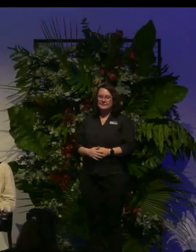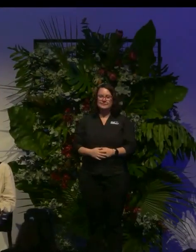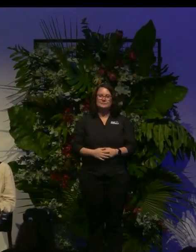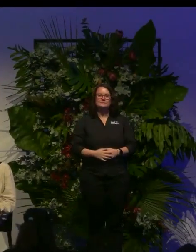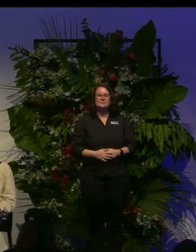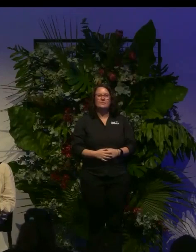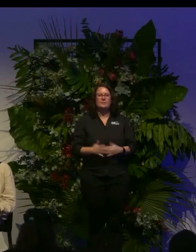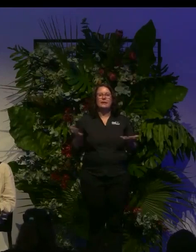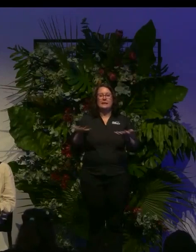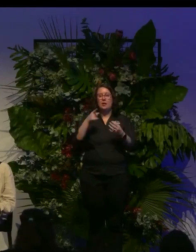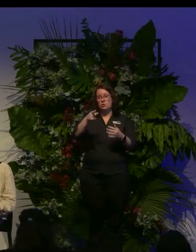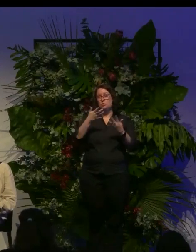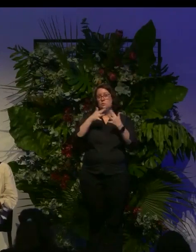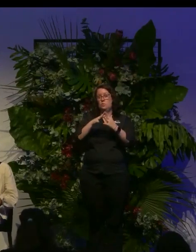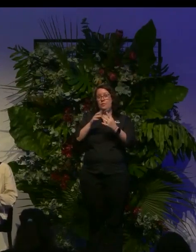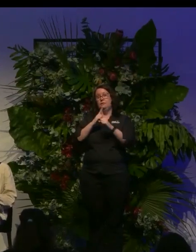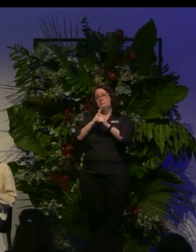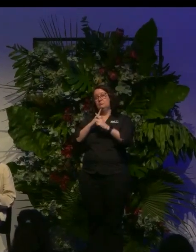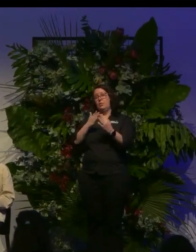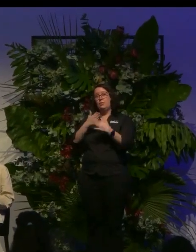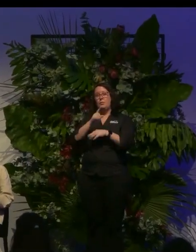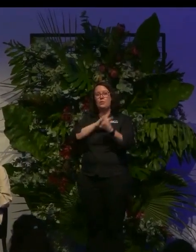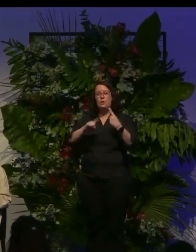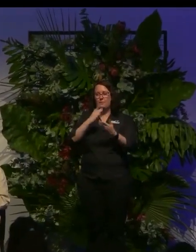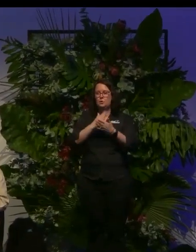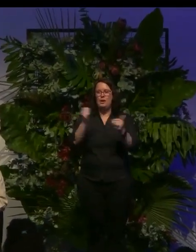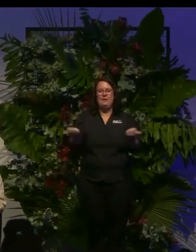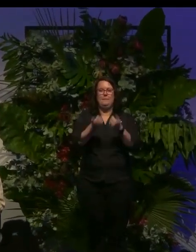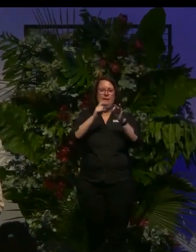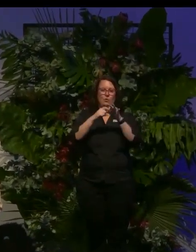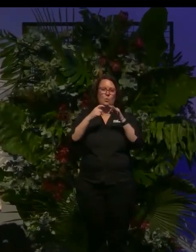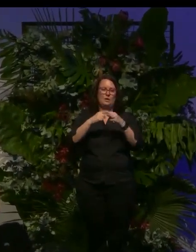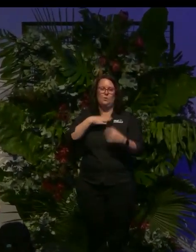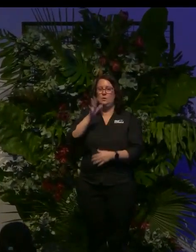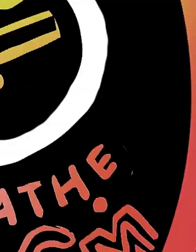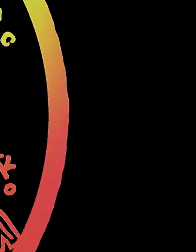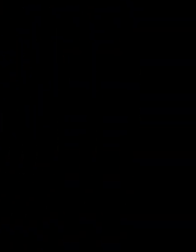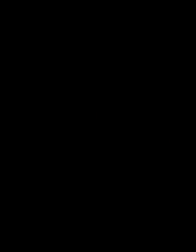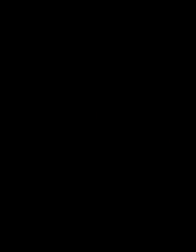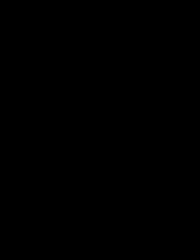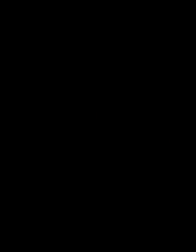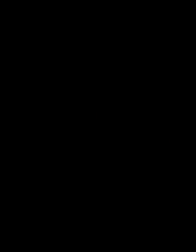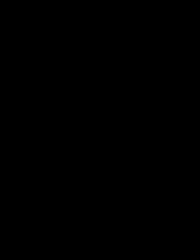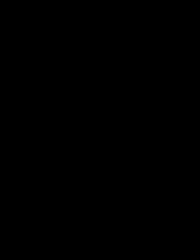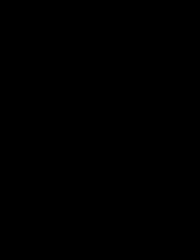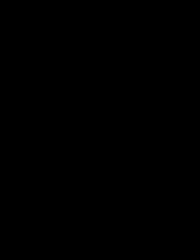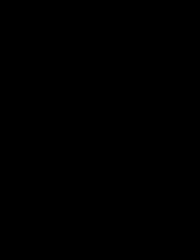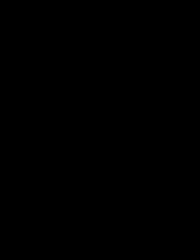and encourage you to engage with them throughout the conference. I'm sure you got lots of questions, so thank you so much.